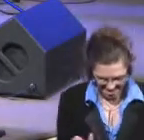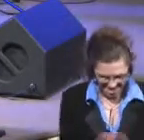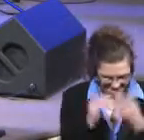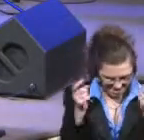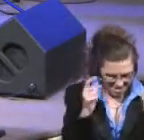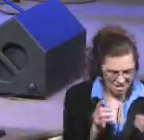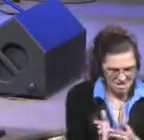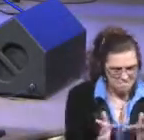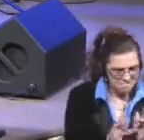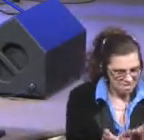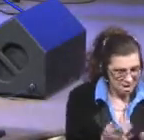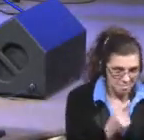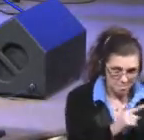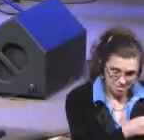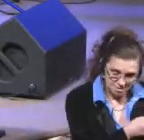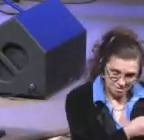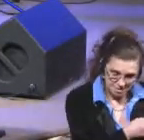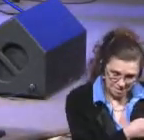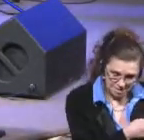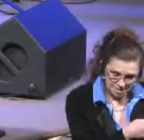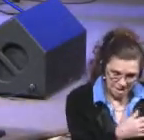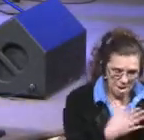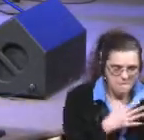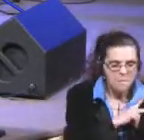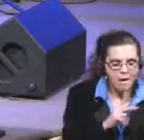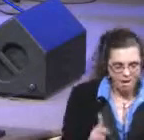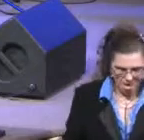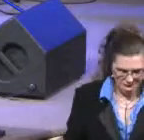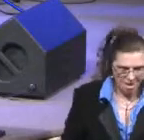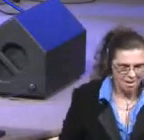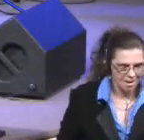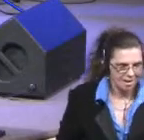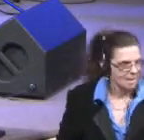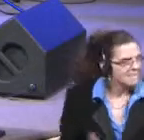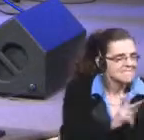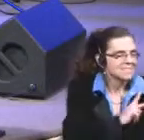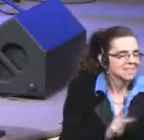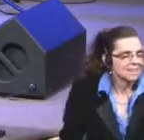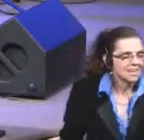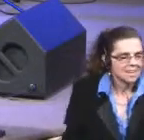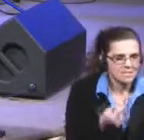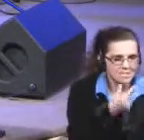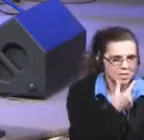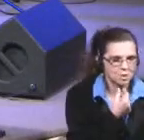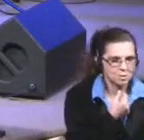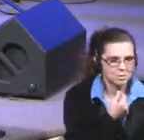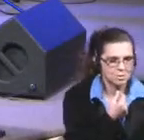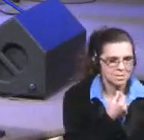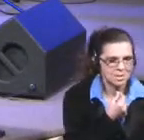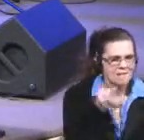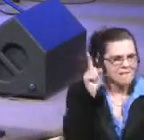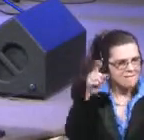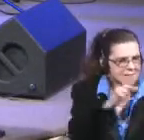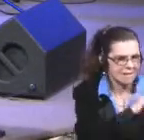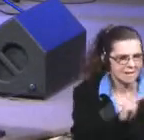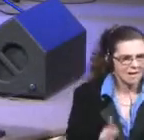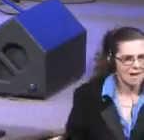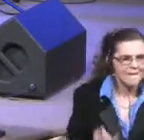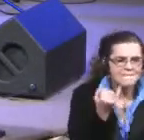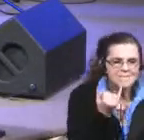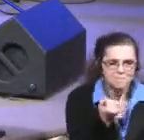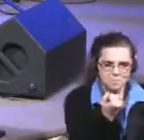The Bible says that my King is the King of the Jews. He's the King of